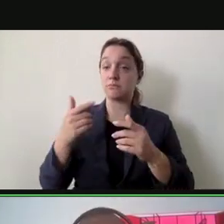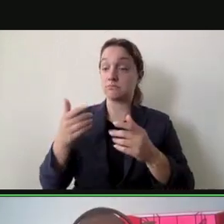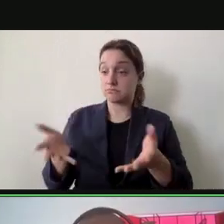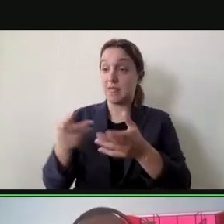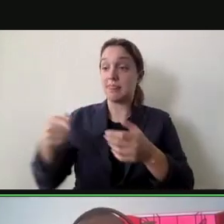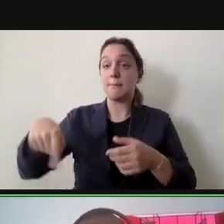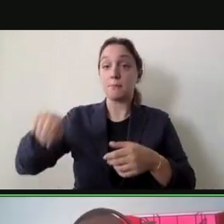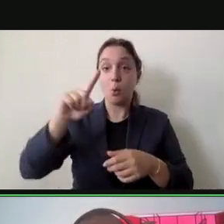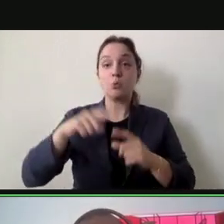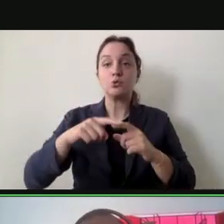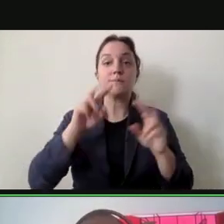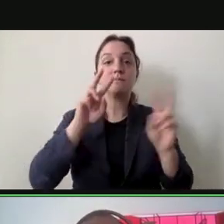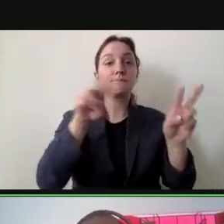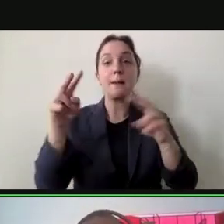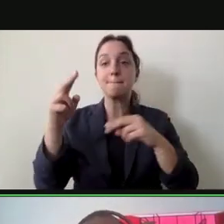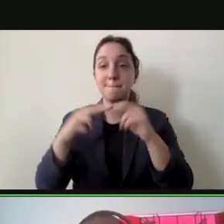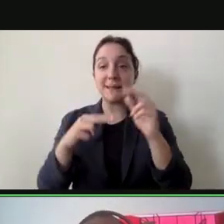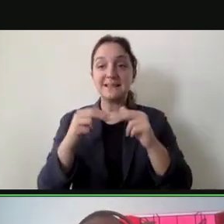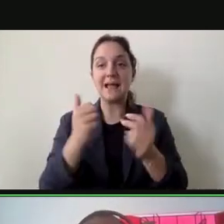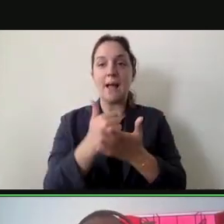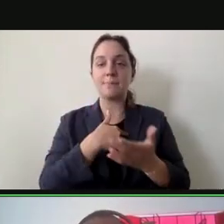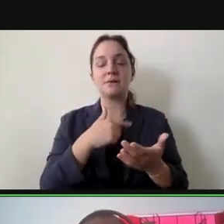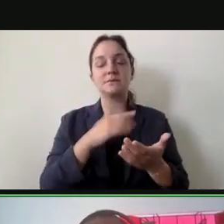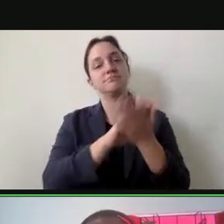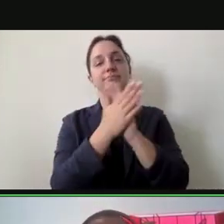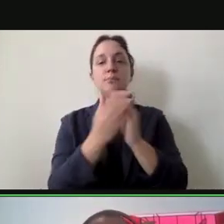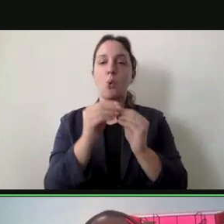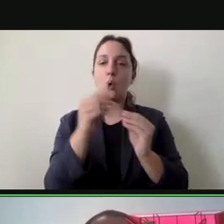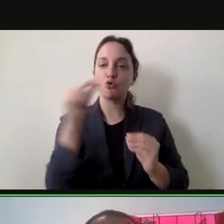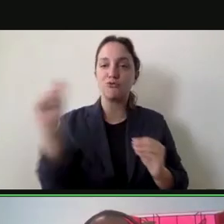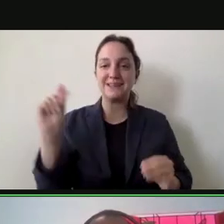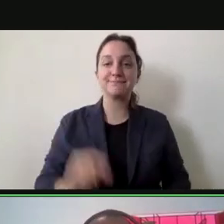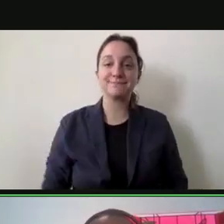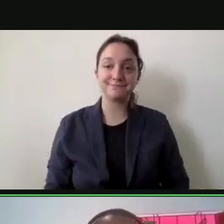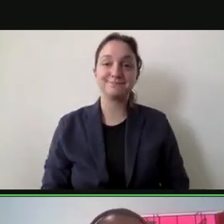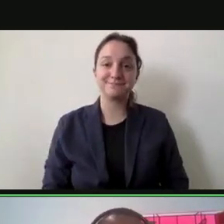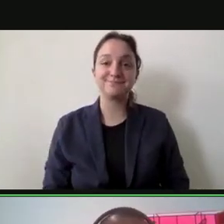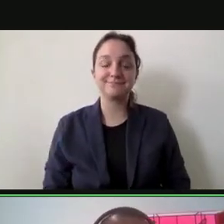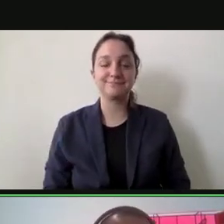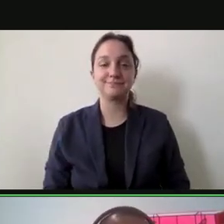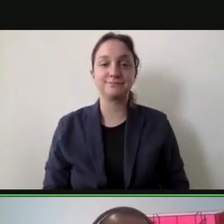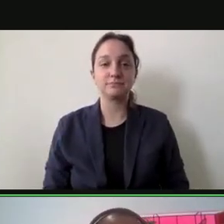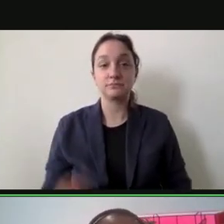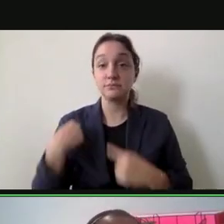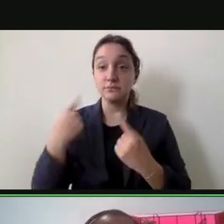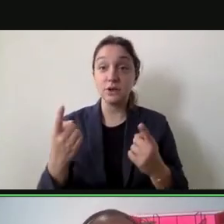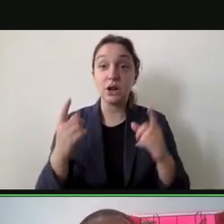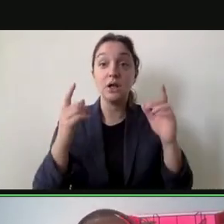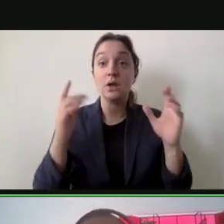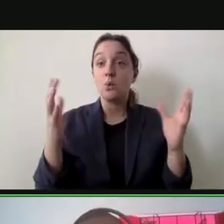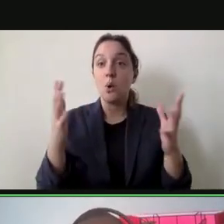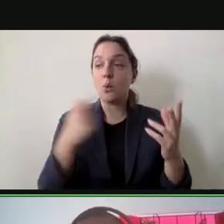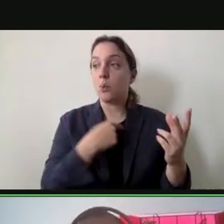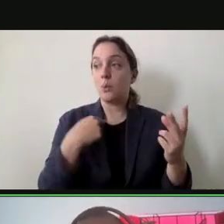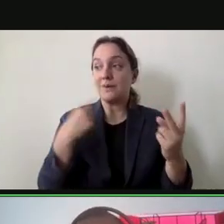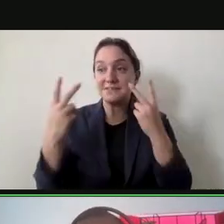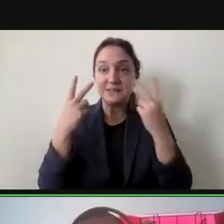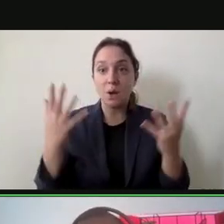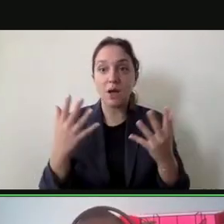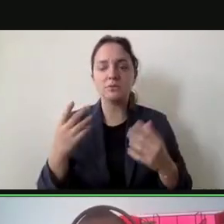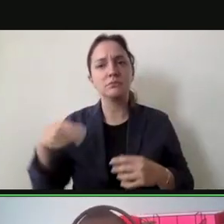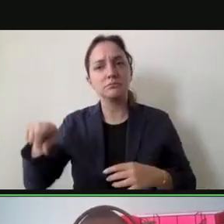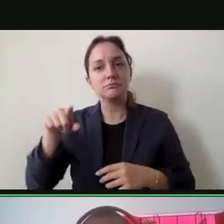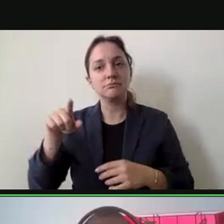begin to help us green buildings. And what's been great is they're gaining work experience, they're getting a real